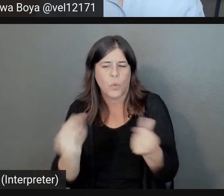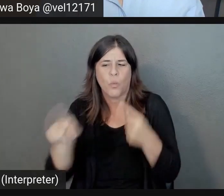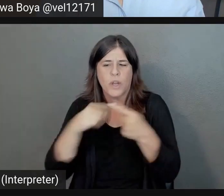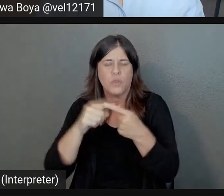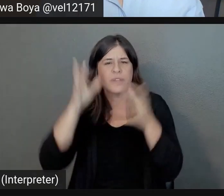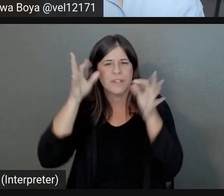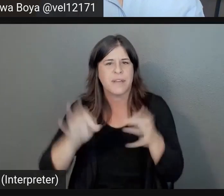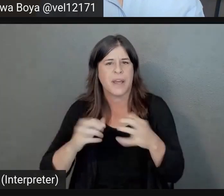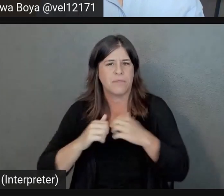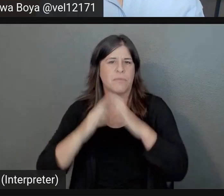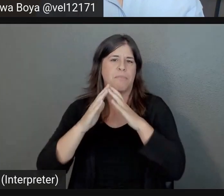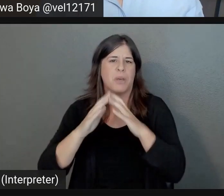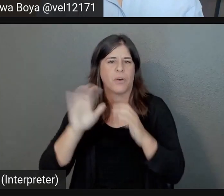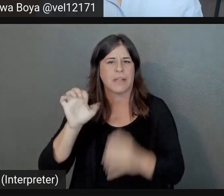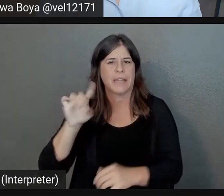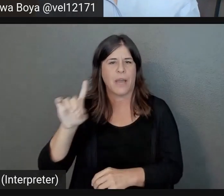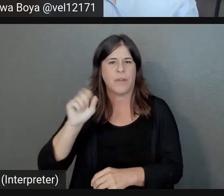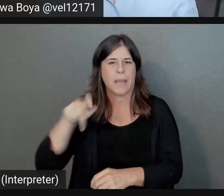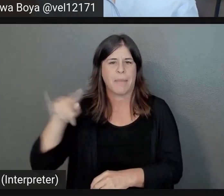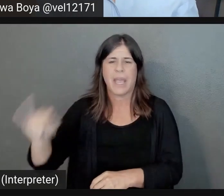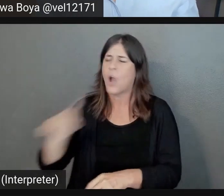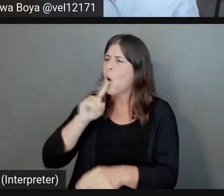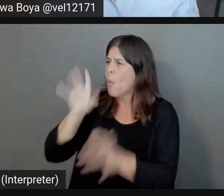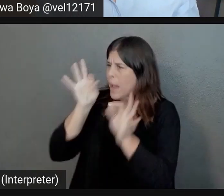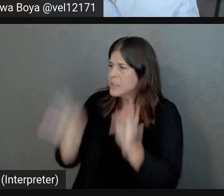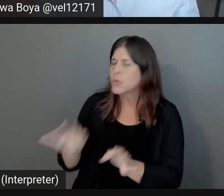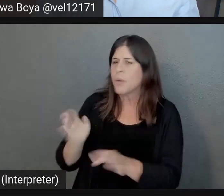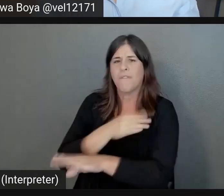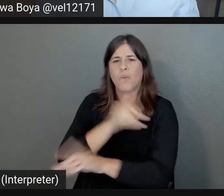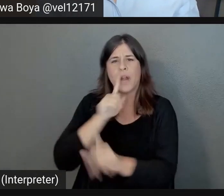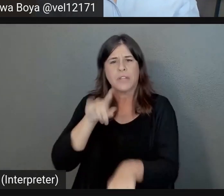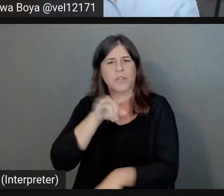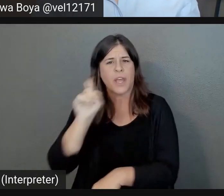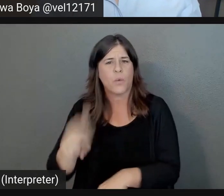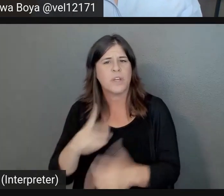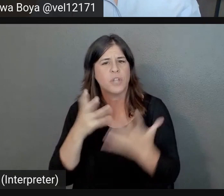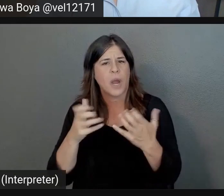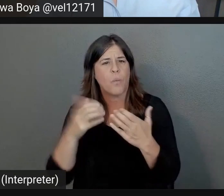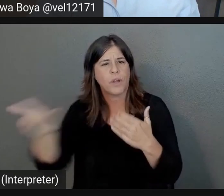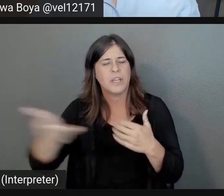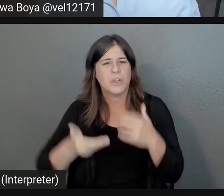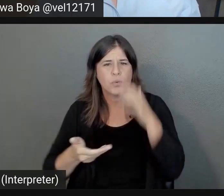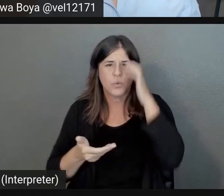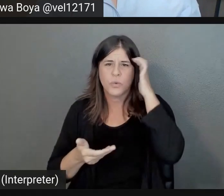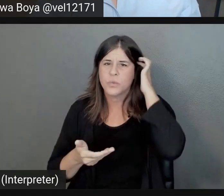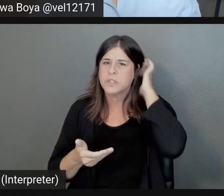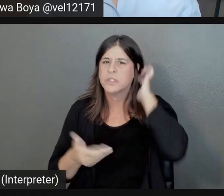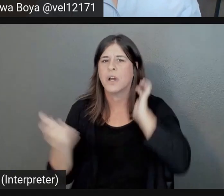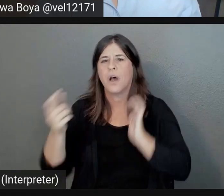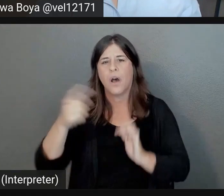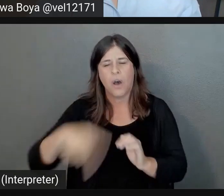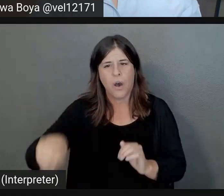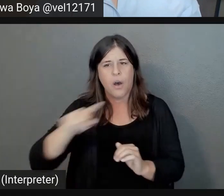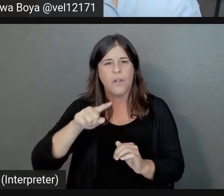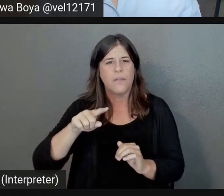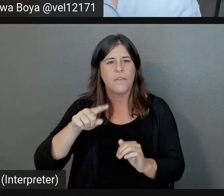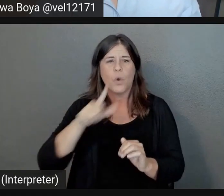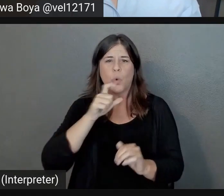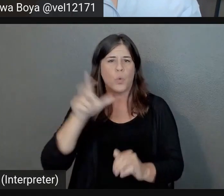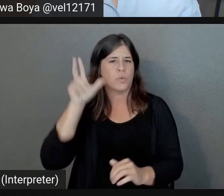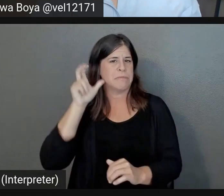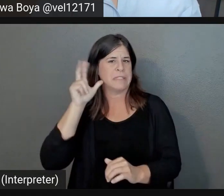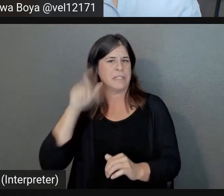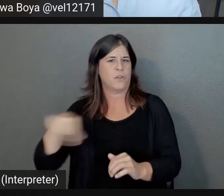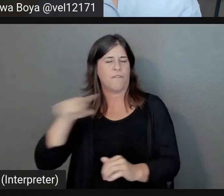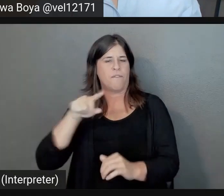API. Oh, absolutely, Jeff. And in fact, before I answer this question, I would like to introduce everyone who is listening in to the